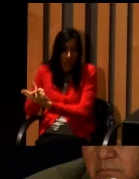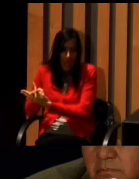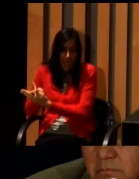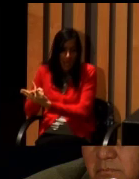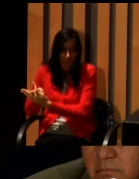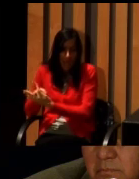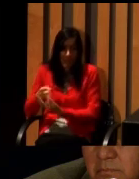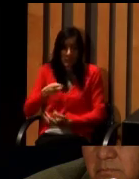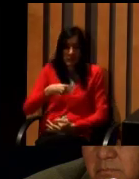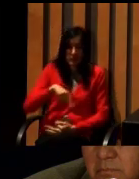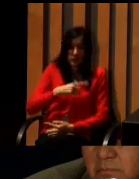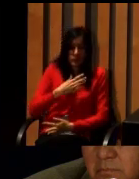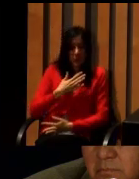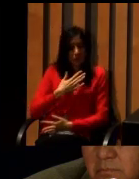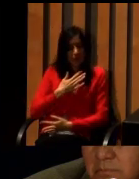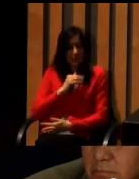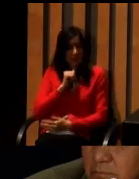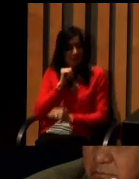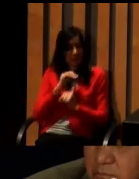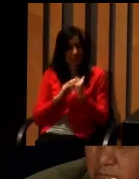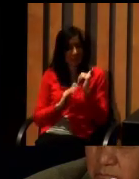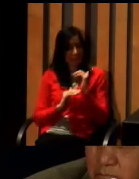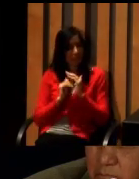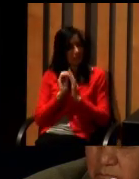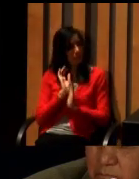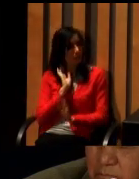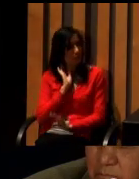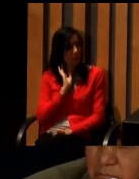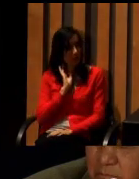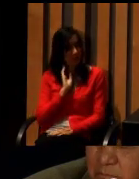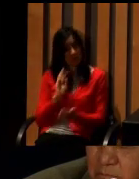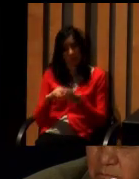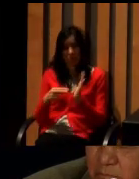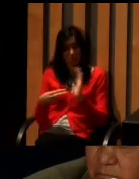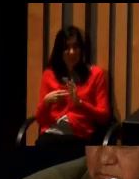are a little uncomfortable. Are you really a social success?